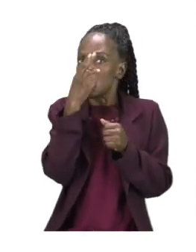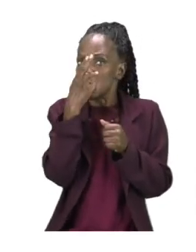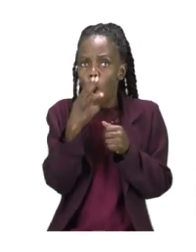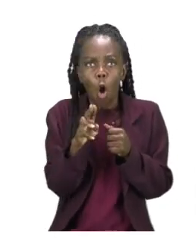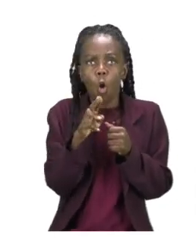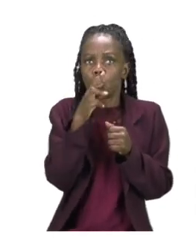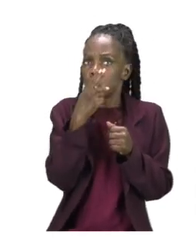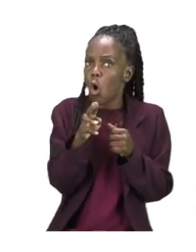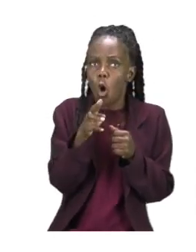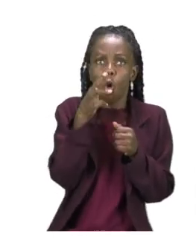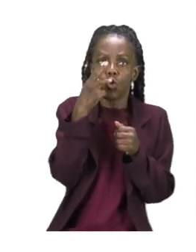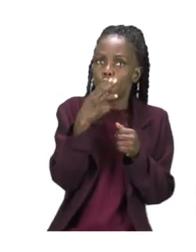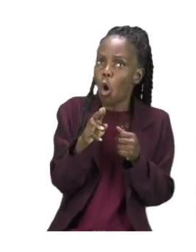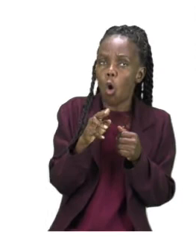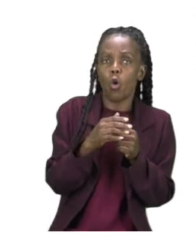chins.